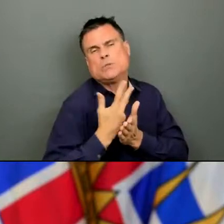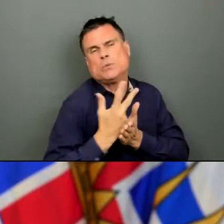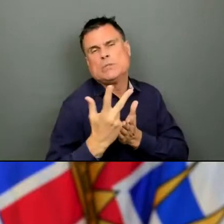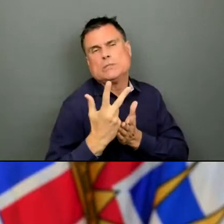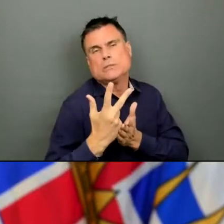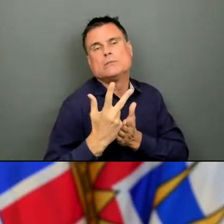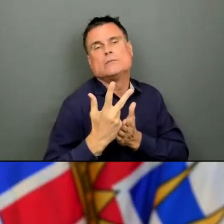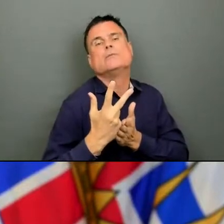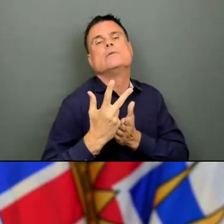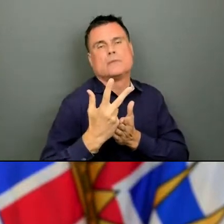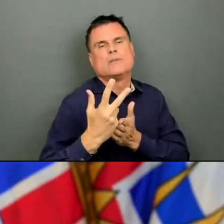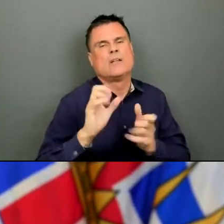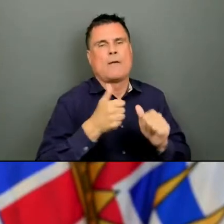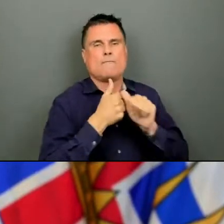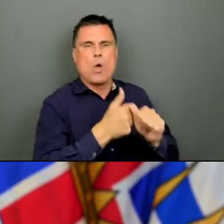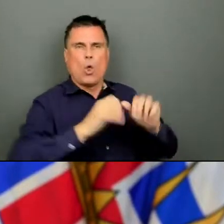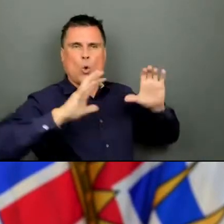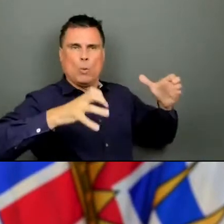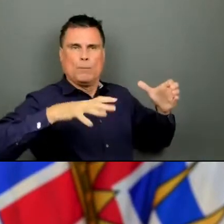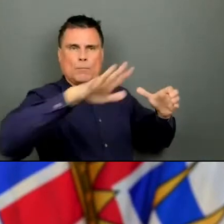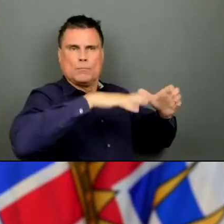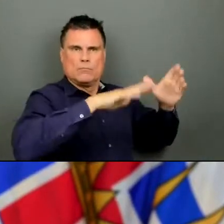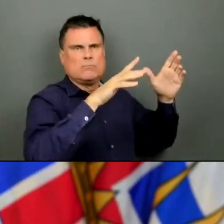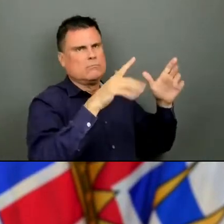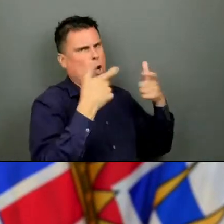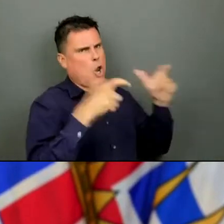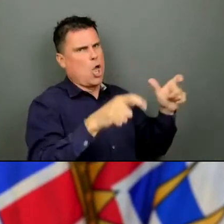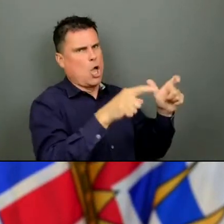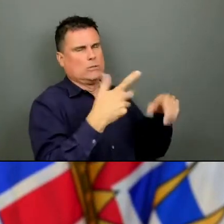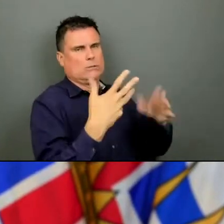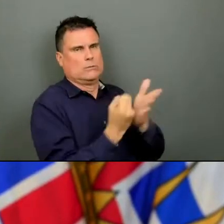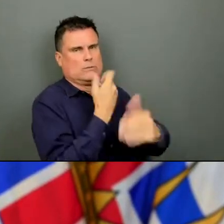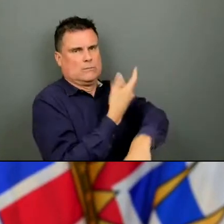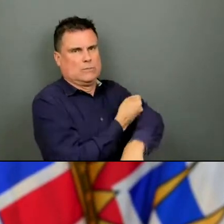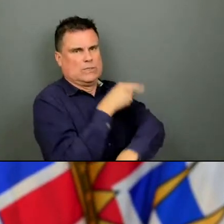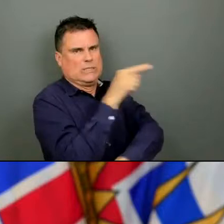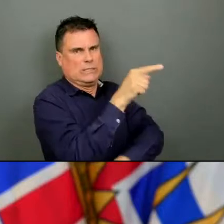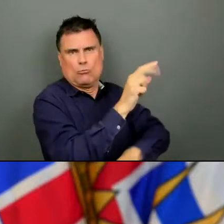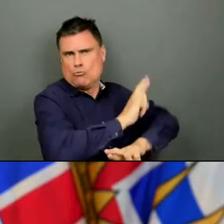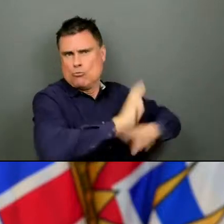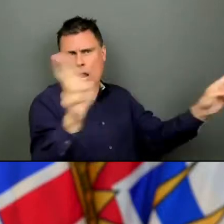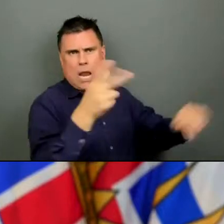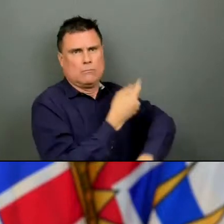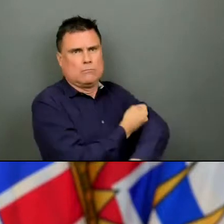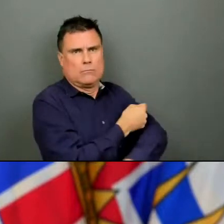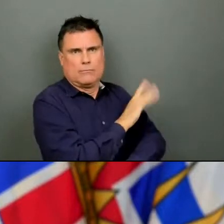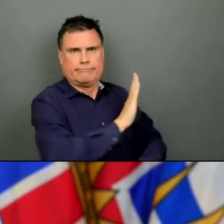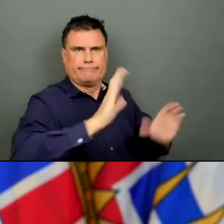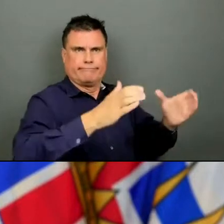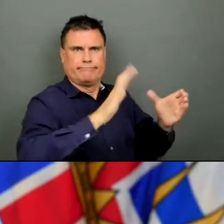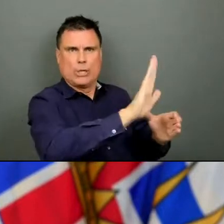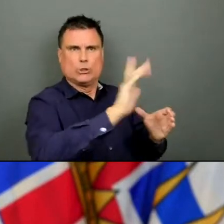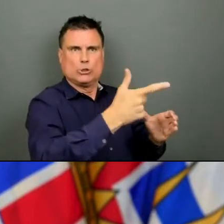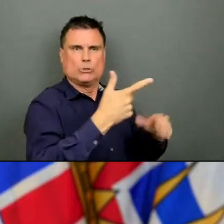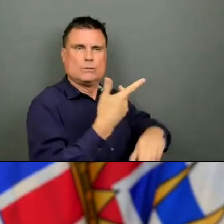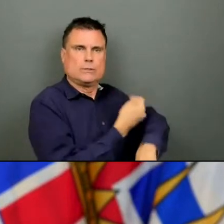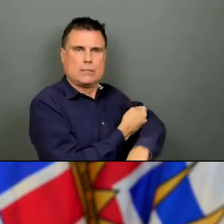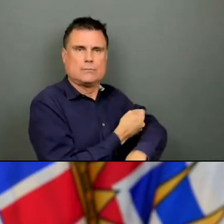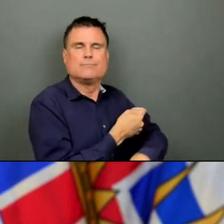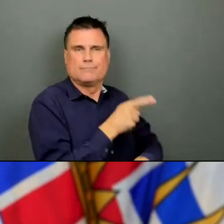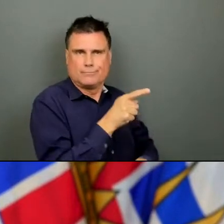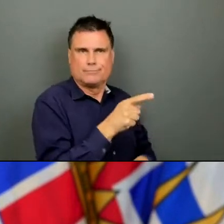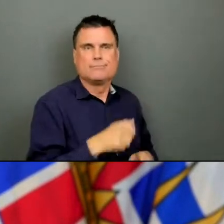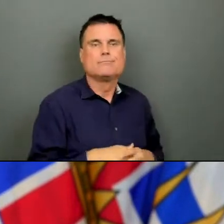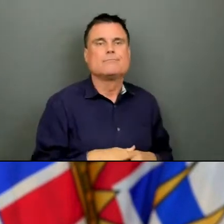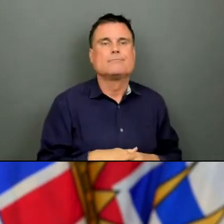this first cohort who are coming up on 16 weeks. Every appointment that we have in our